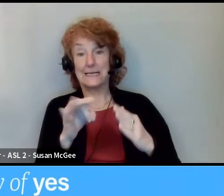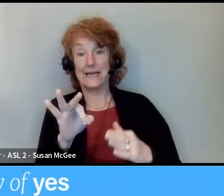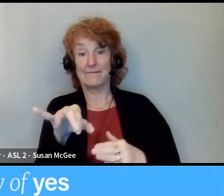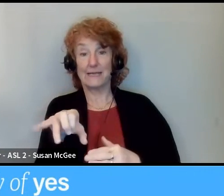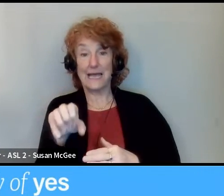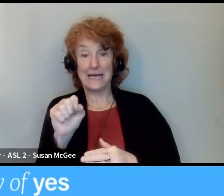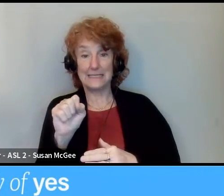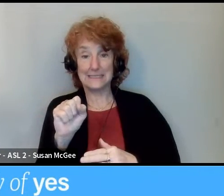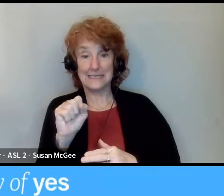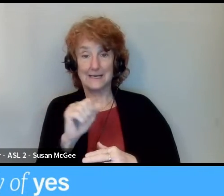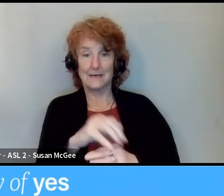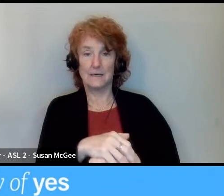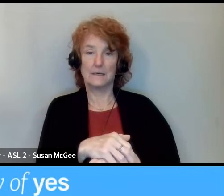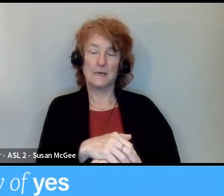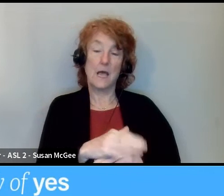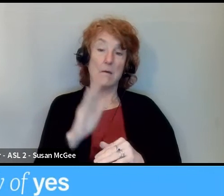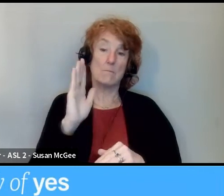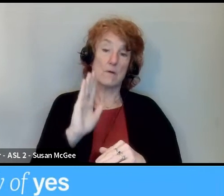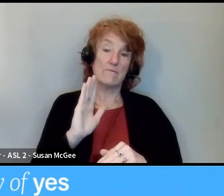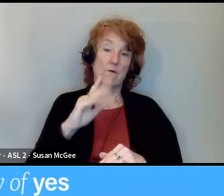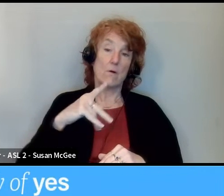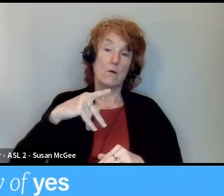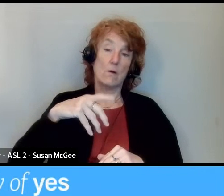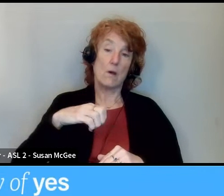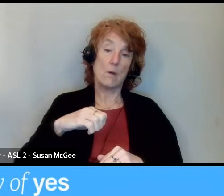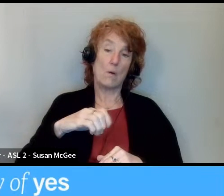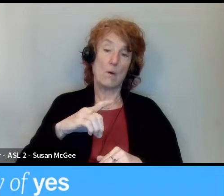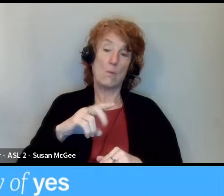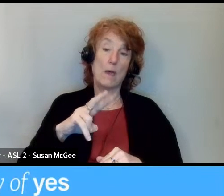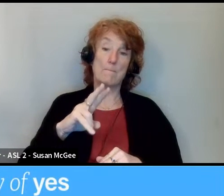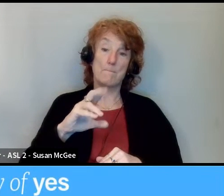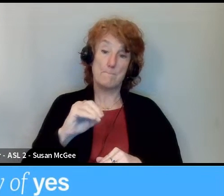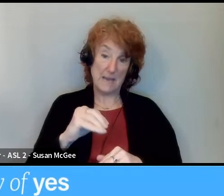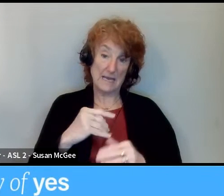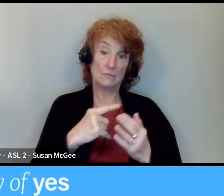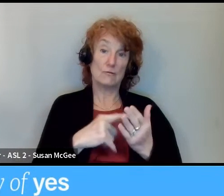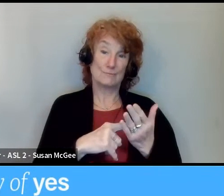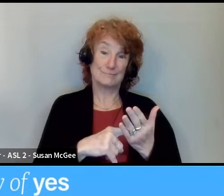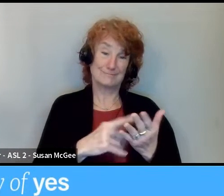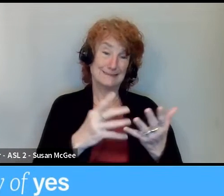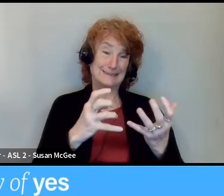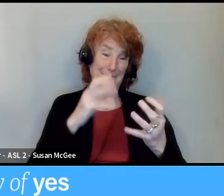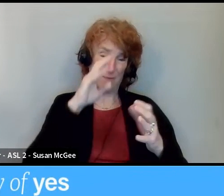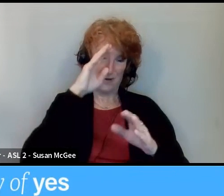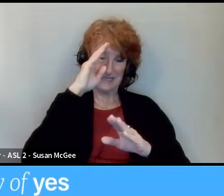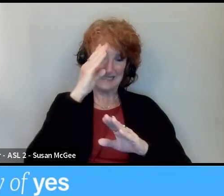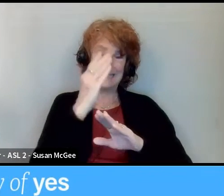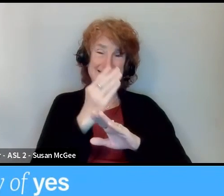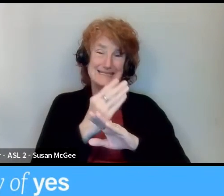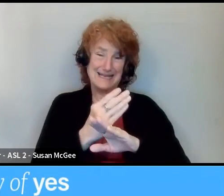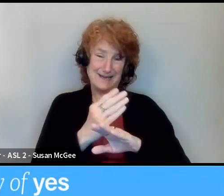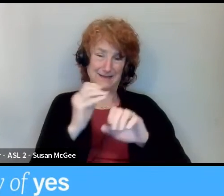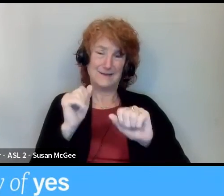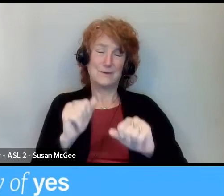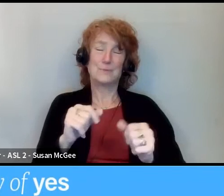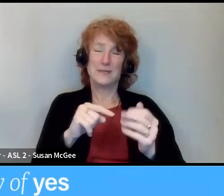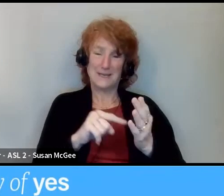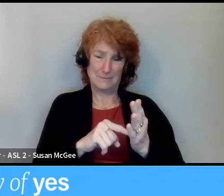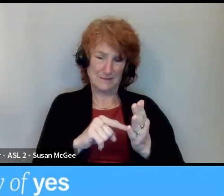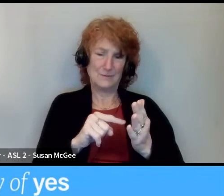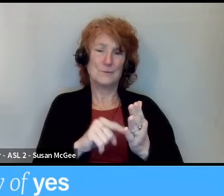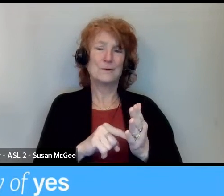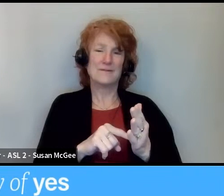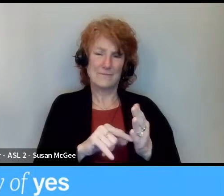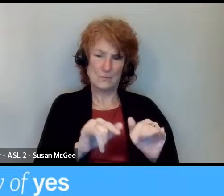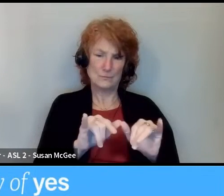little earlier when Pedro was talking, that he would want his son to be able to afford, because so many people are leaving